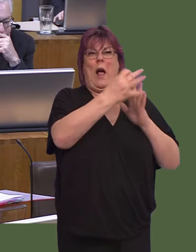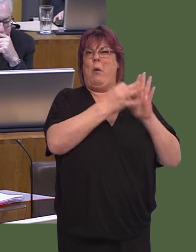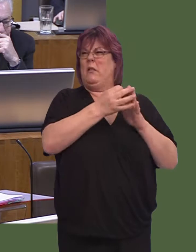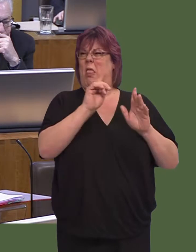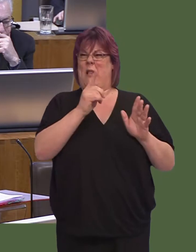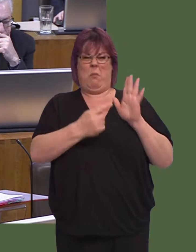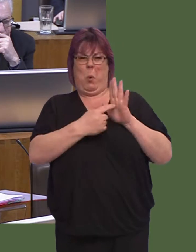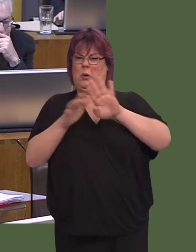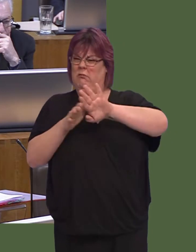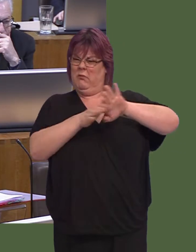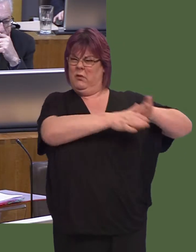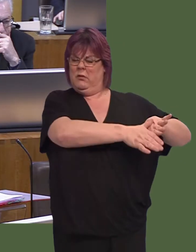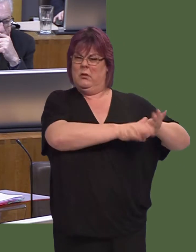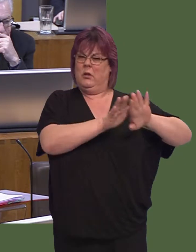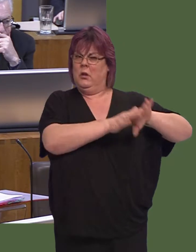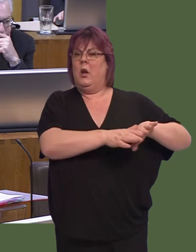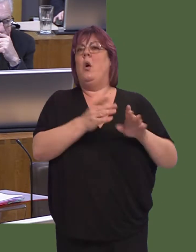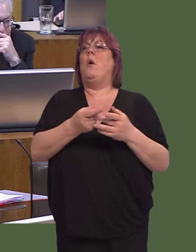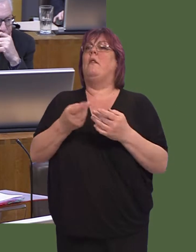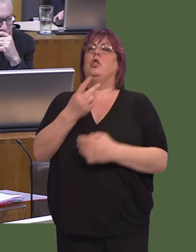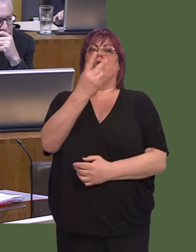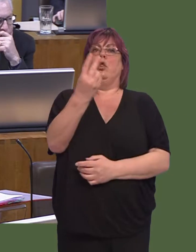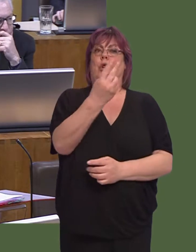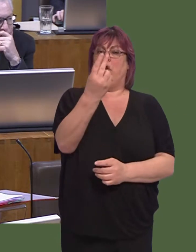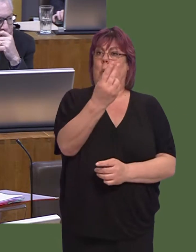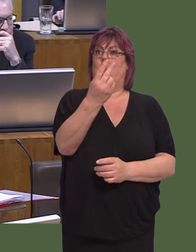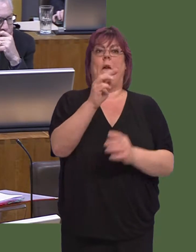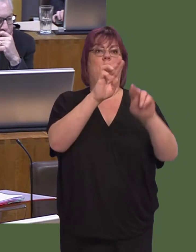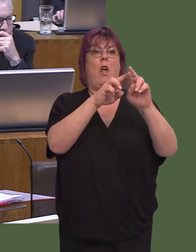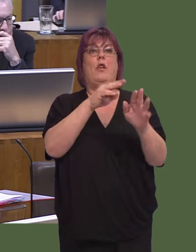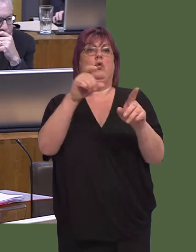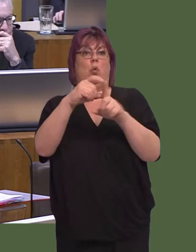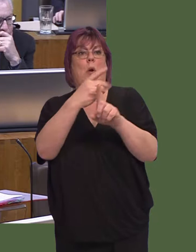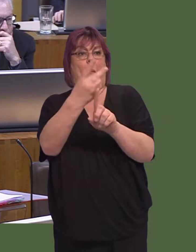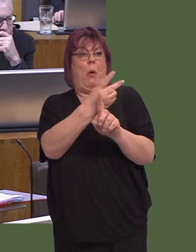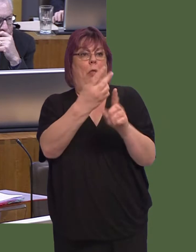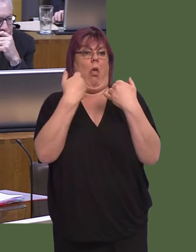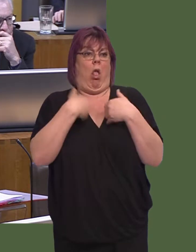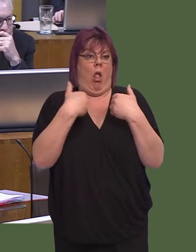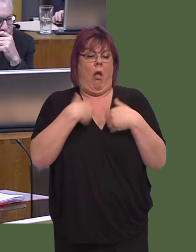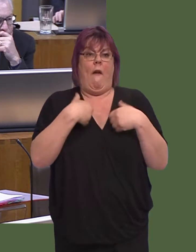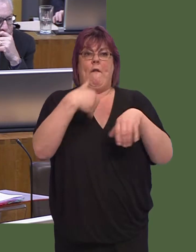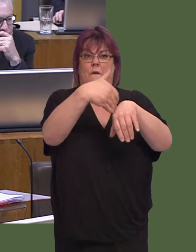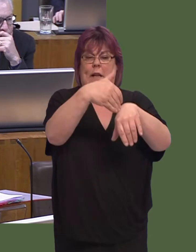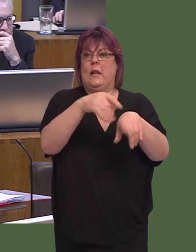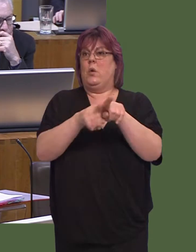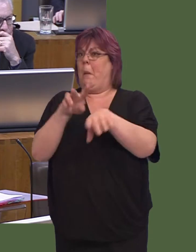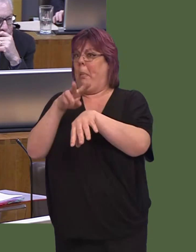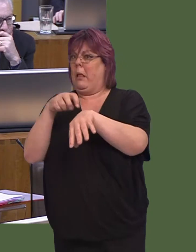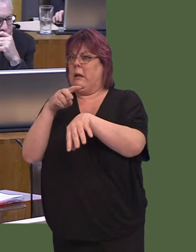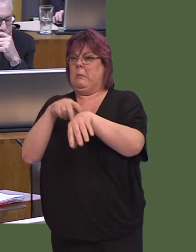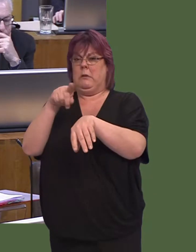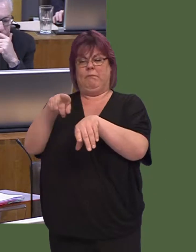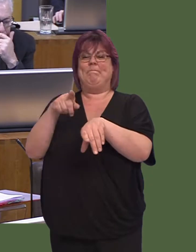We have people who have been badly affected. We have a police officer who was badly affected. Fortunately, it seems on the road to recovery. Of course, there needs to